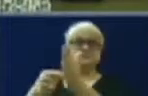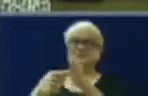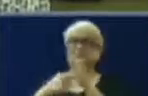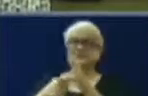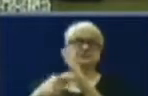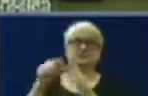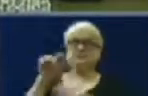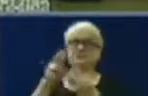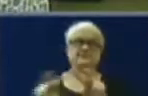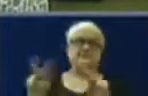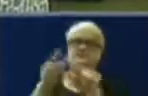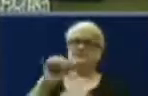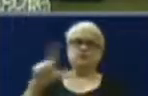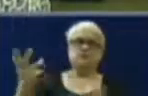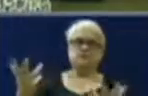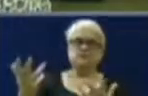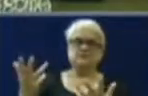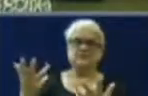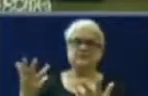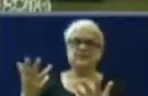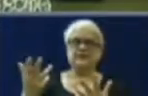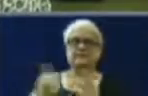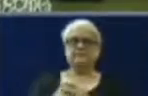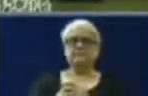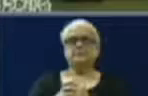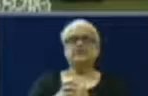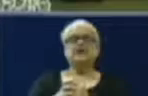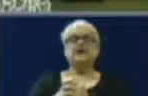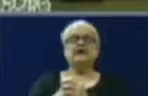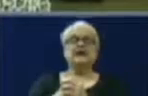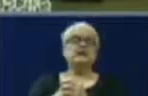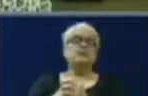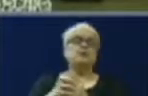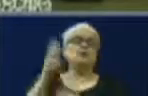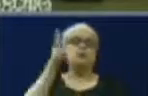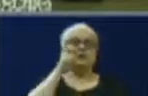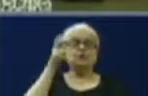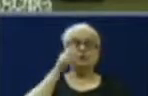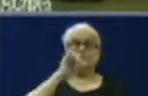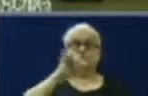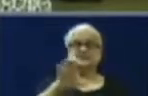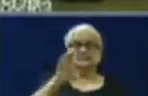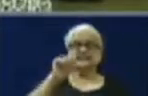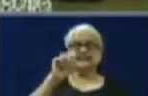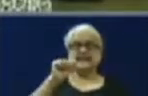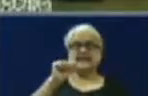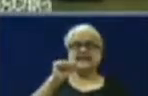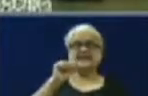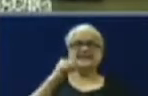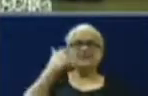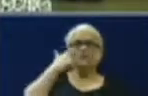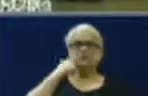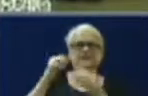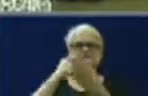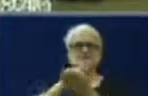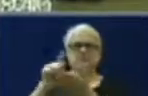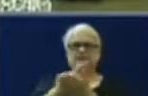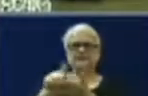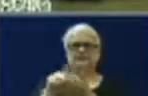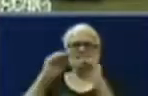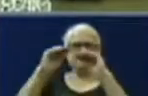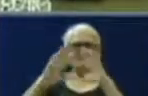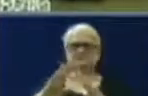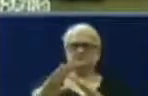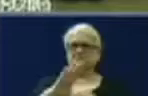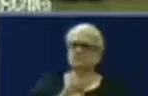What started as a trickling of information into the offices of JCTA became a dam bursting in recent weeks as teachers began to reach their breaking